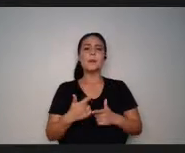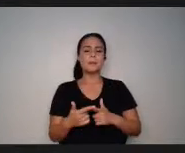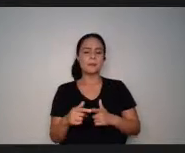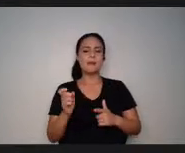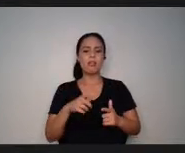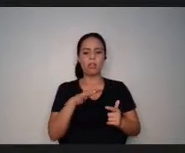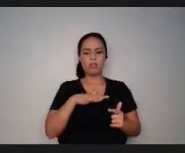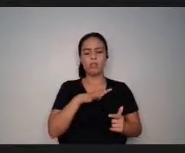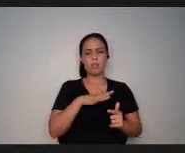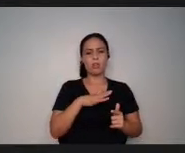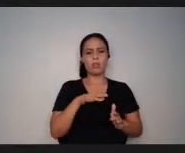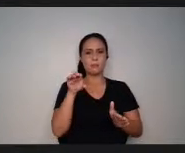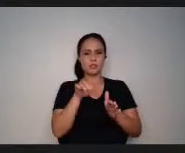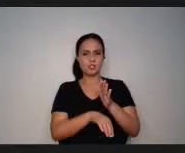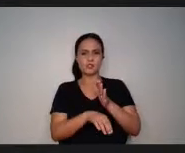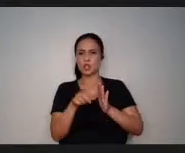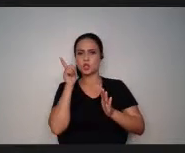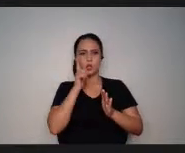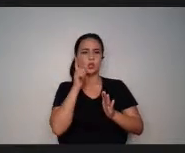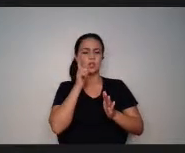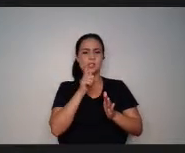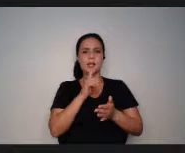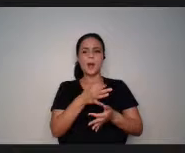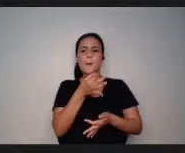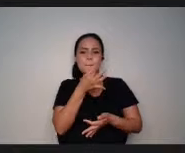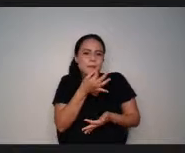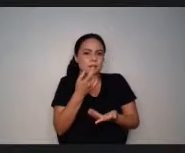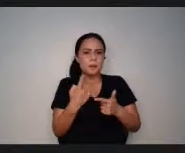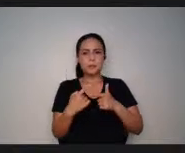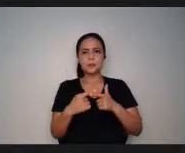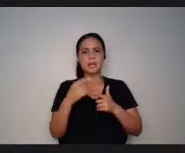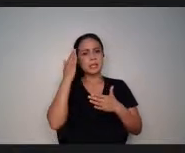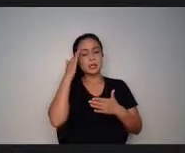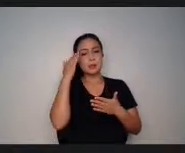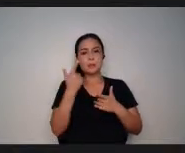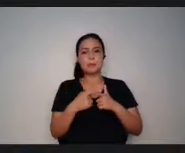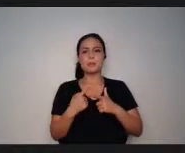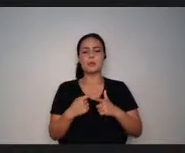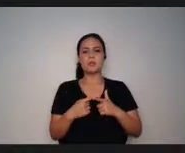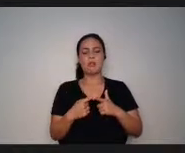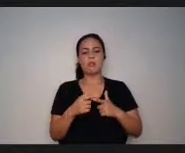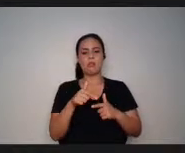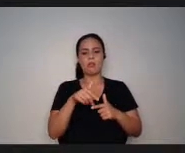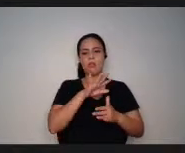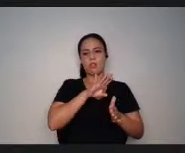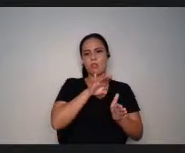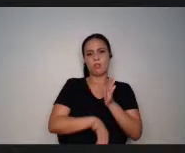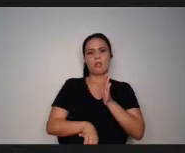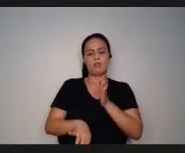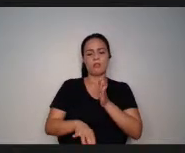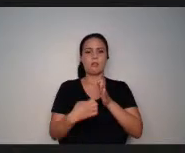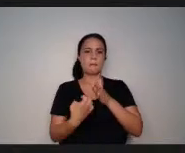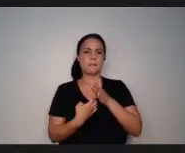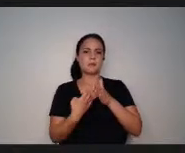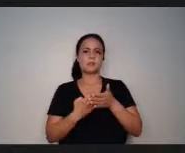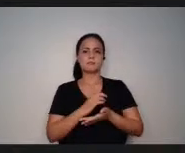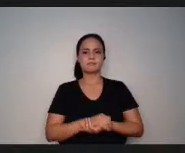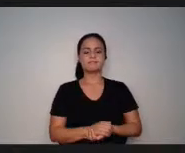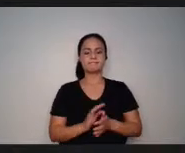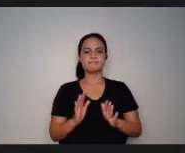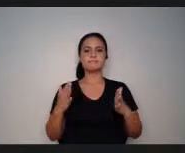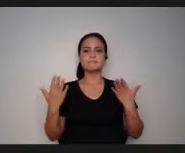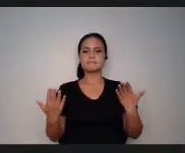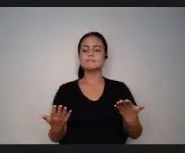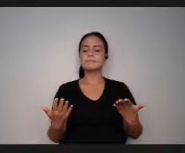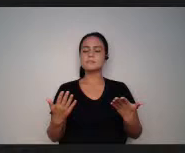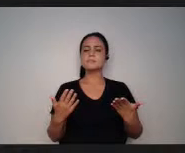firing without a cause, because he gets fired and he can't even argue against